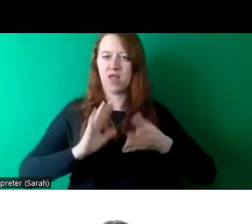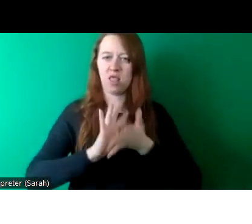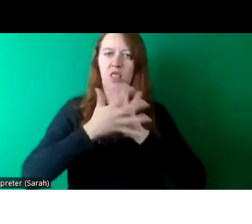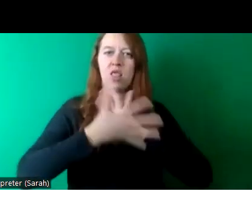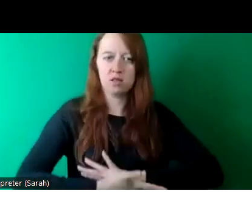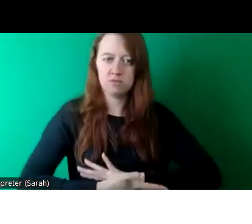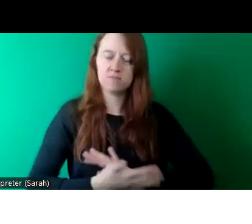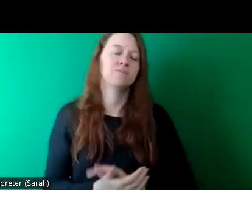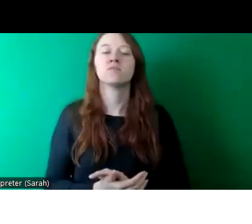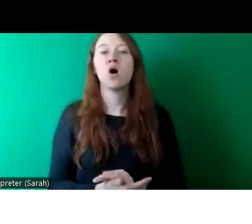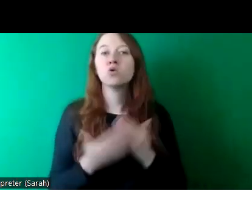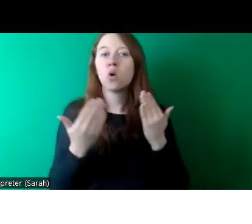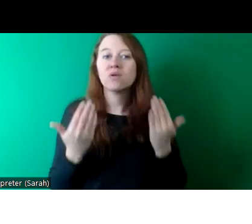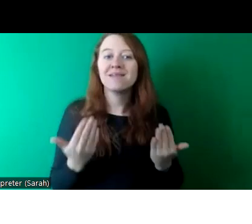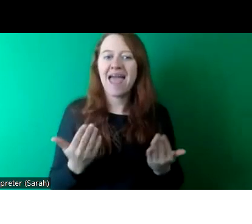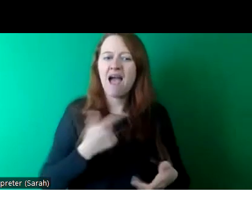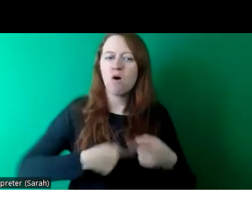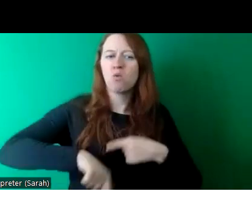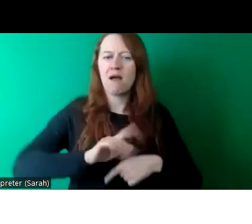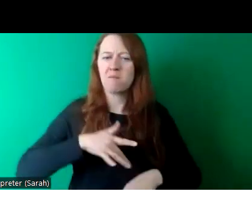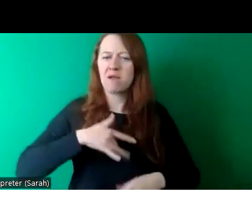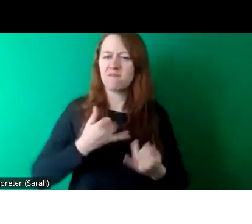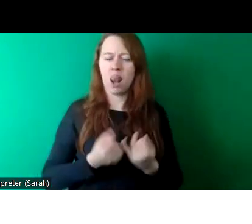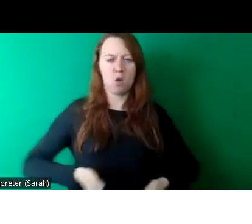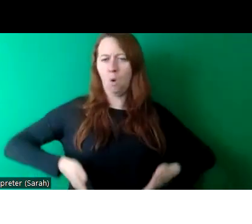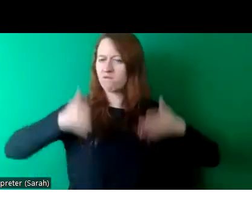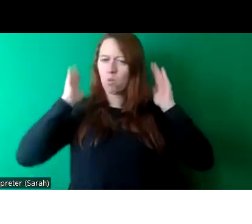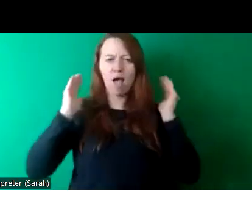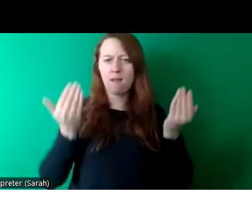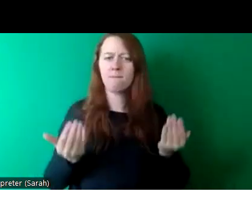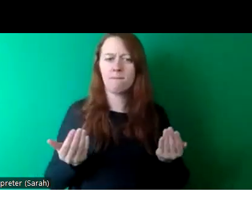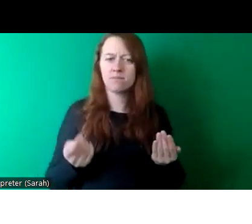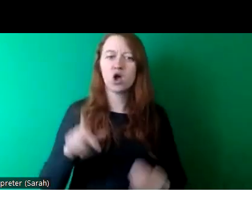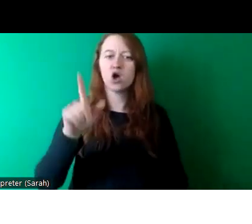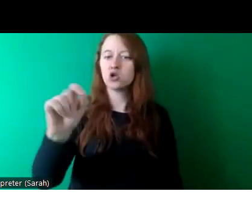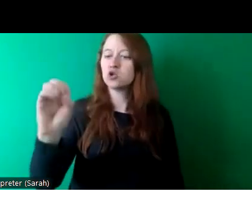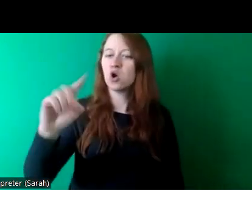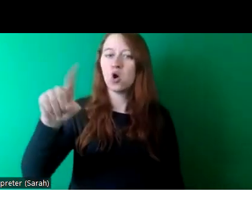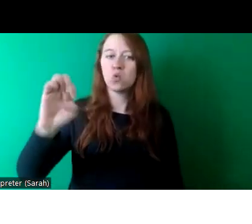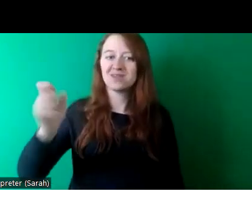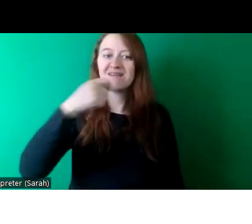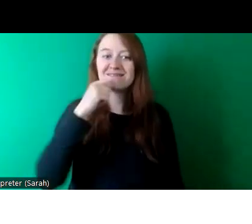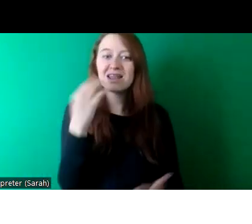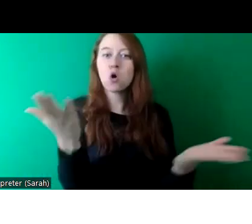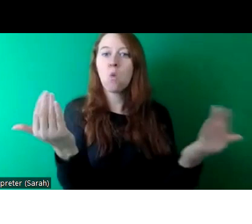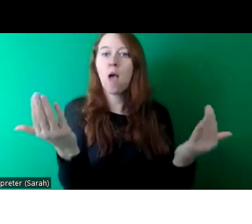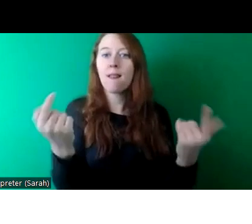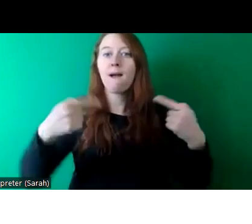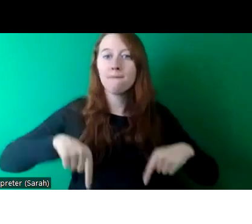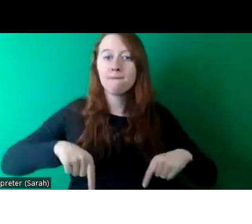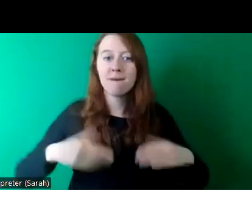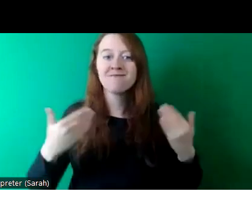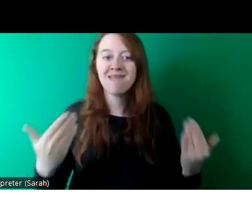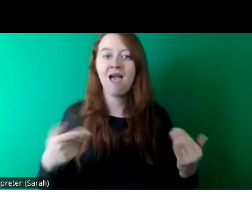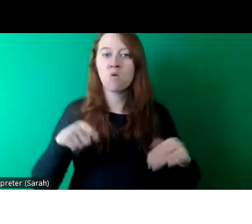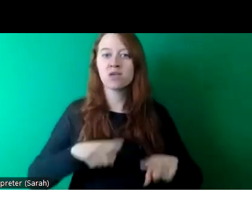overwhelmed, Tooze said, welcome to the club, or welcome to the age of the polycrisis. He said, if you're feeling confused and everything's impacting upon you, it's not personal,